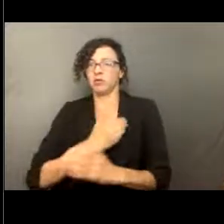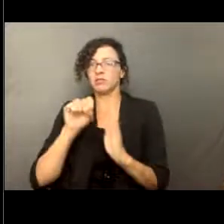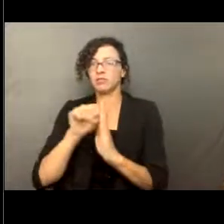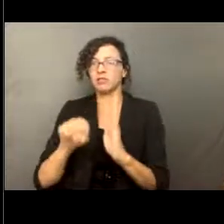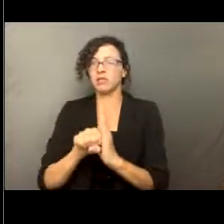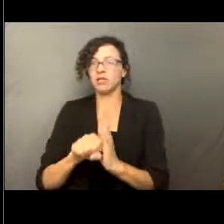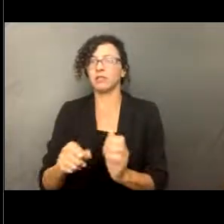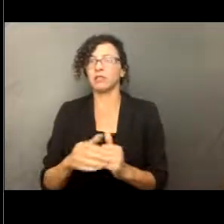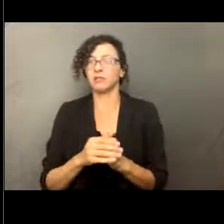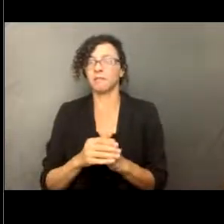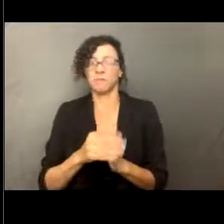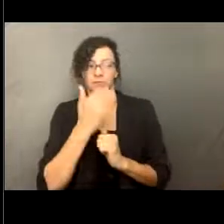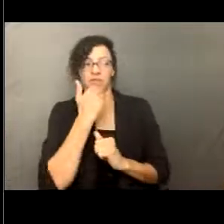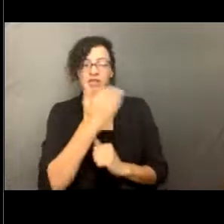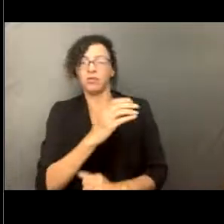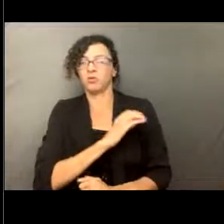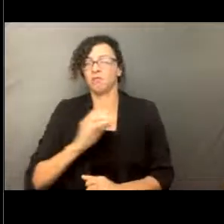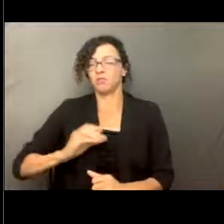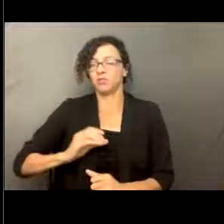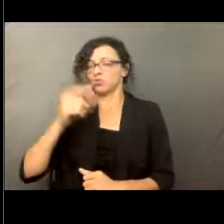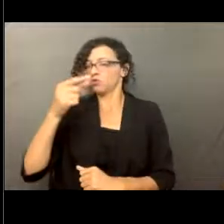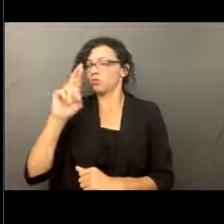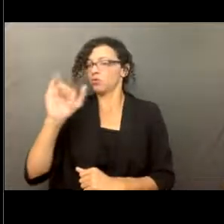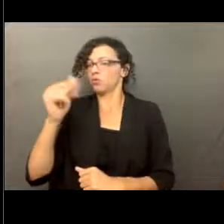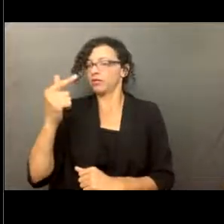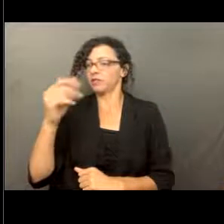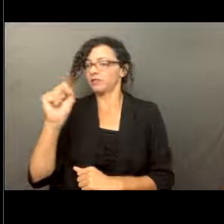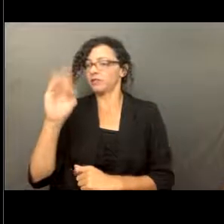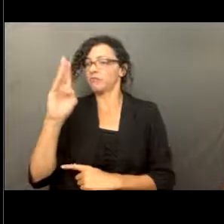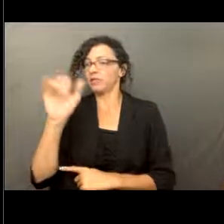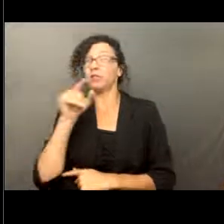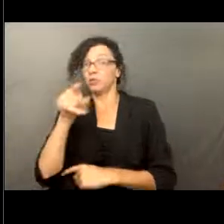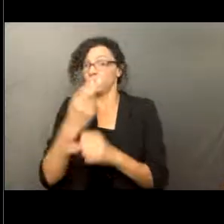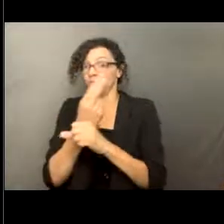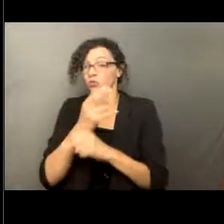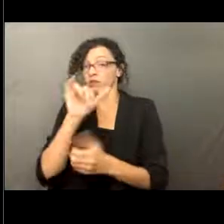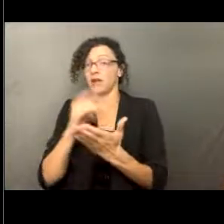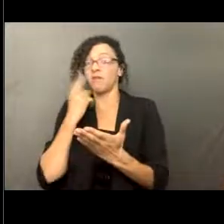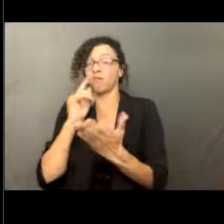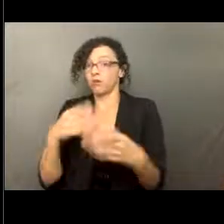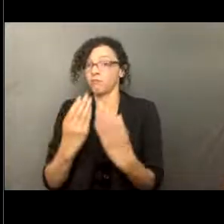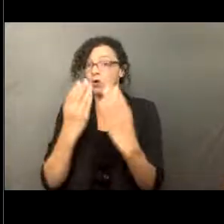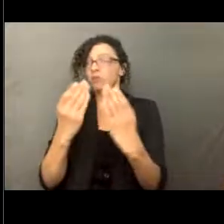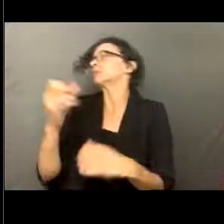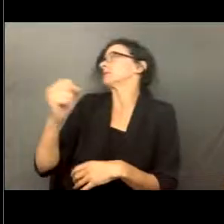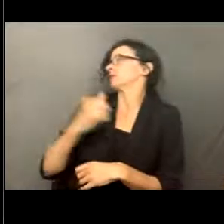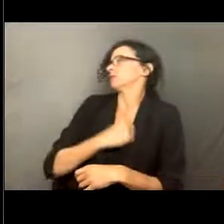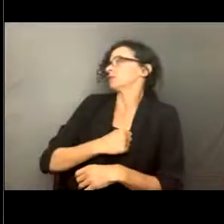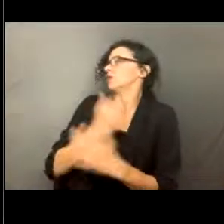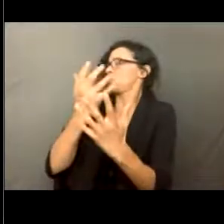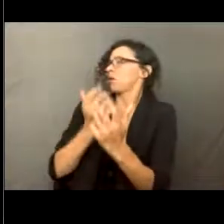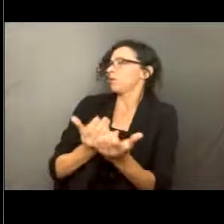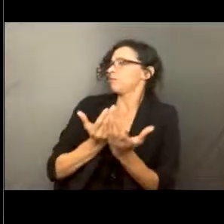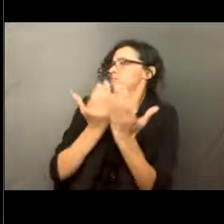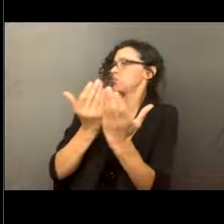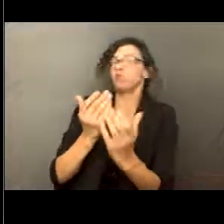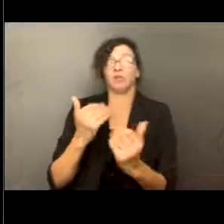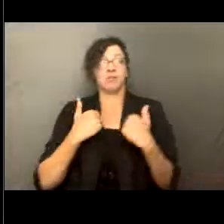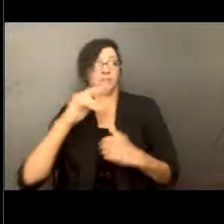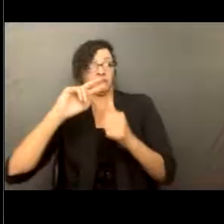Thank you, Commissioner Grisby. You're using that as a motion? Oh, yes, I'm sorry. Yes, I'd like to move that. Do I have a second?